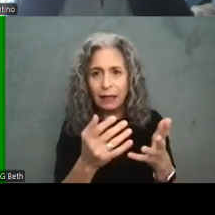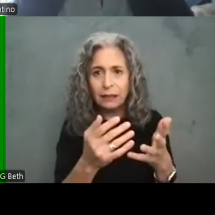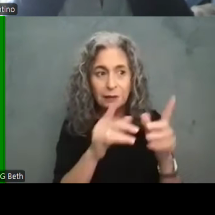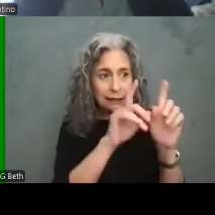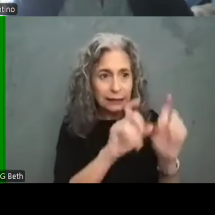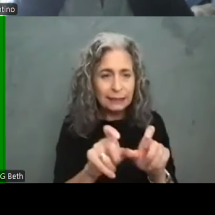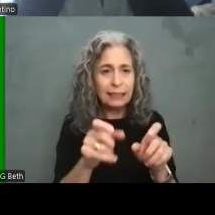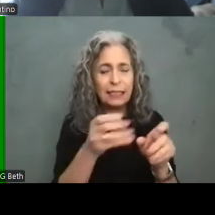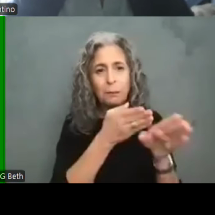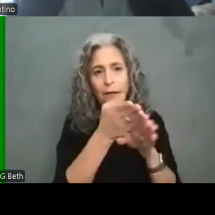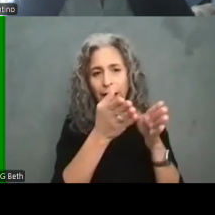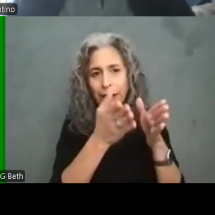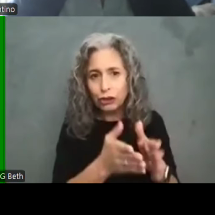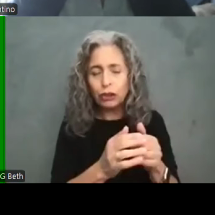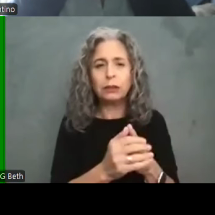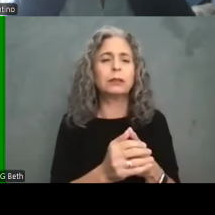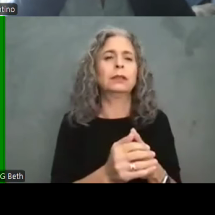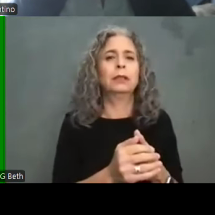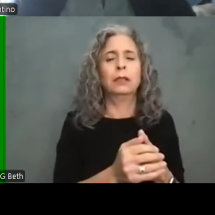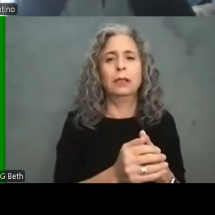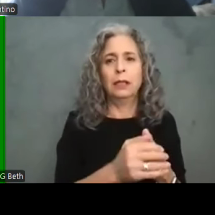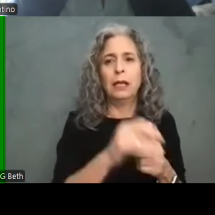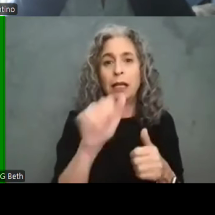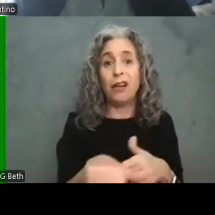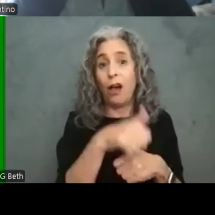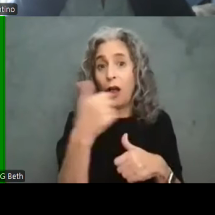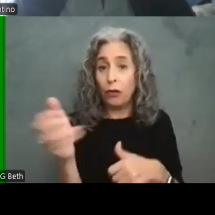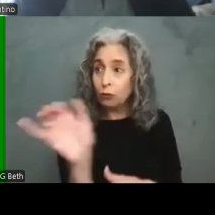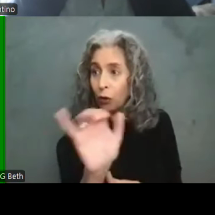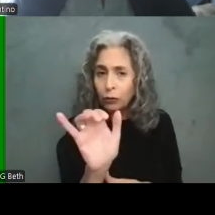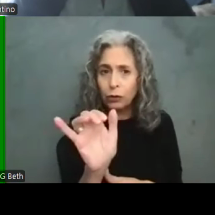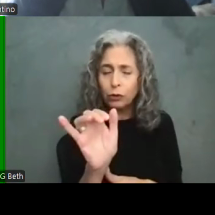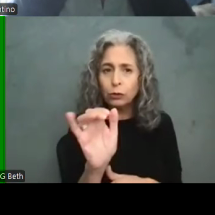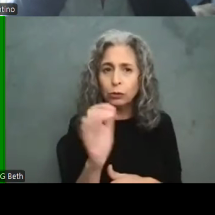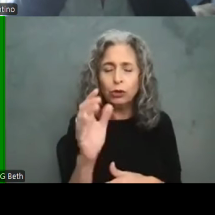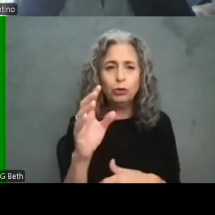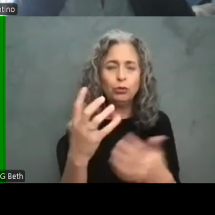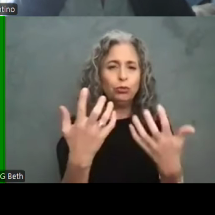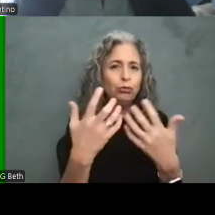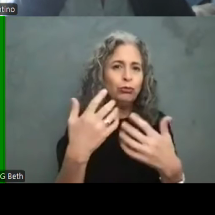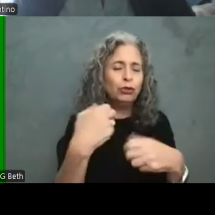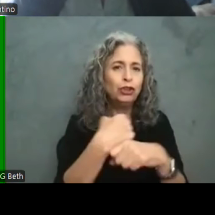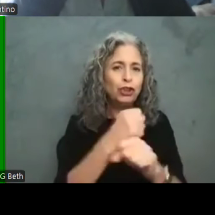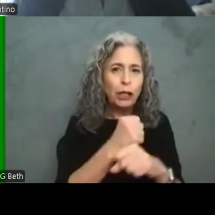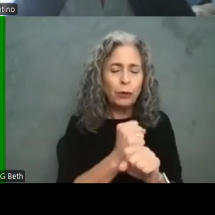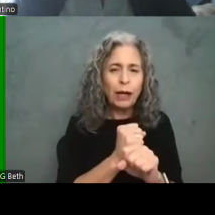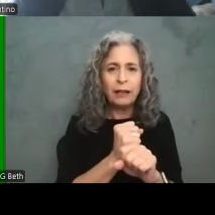testing professionals and others to generate a reliable, valid score.